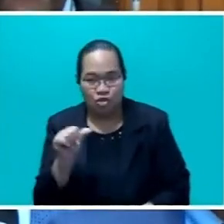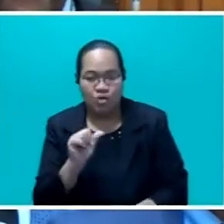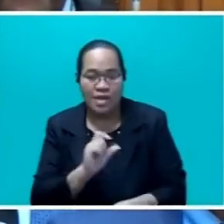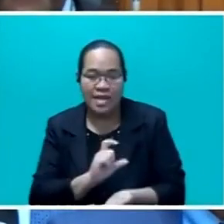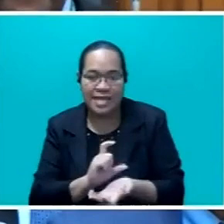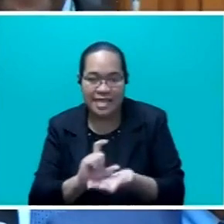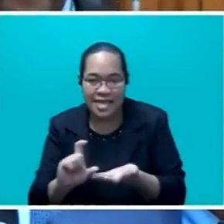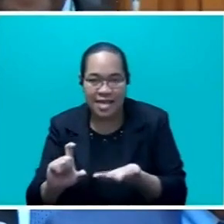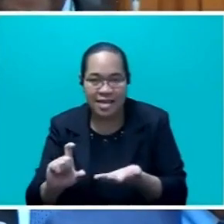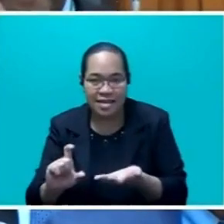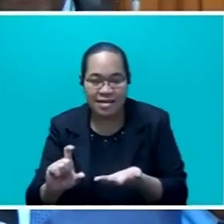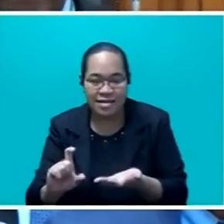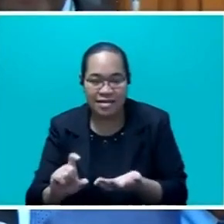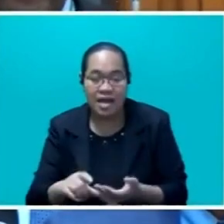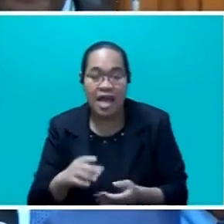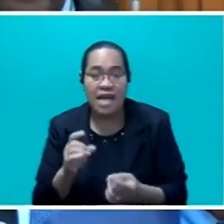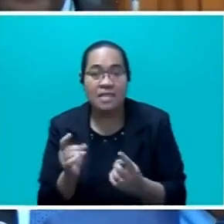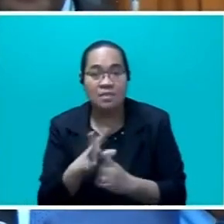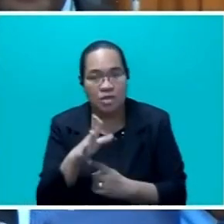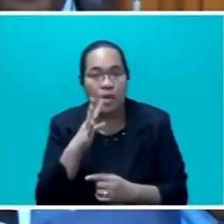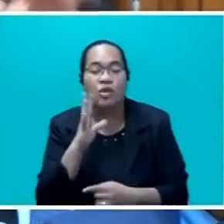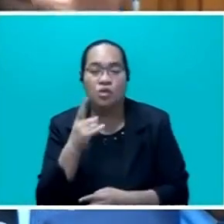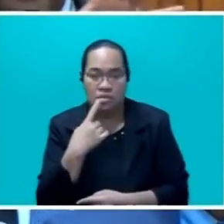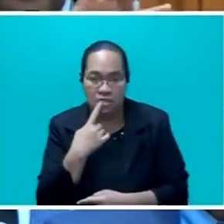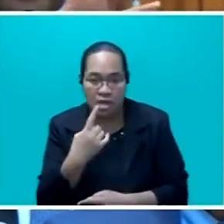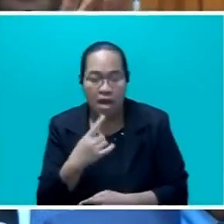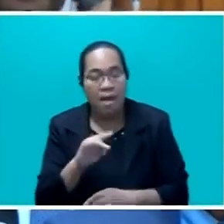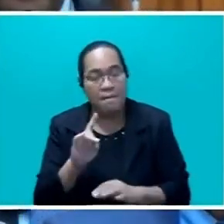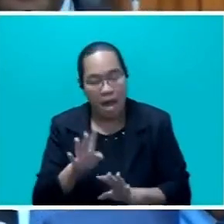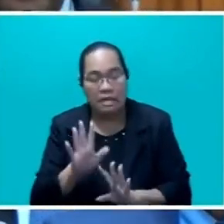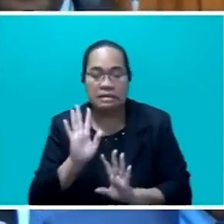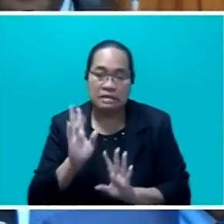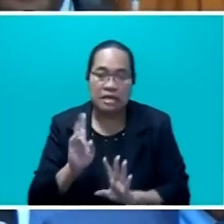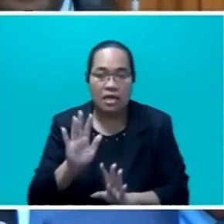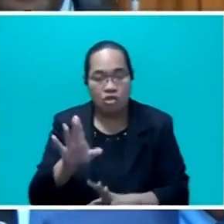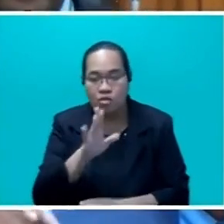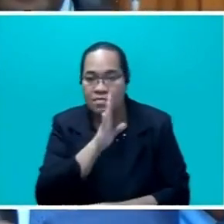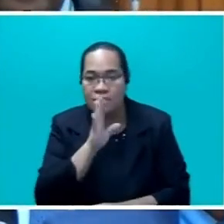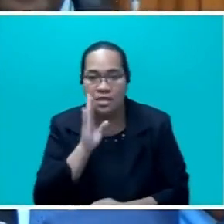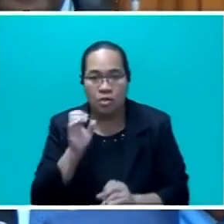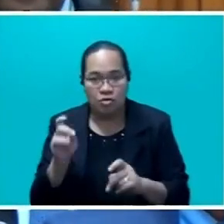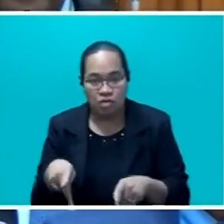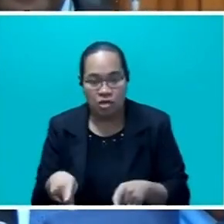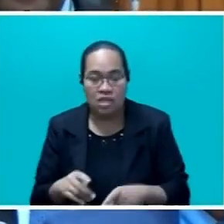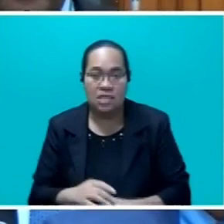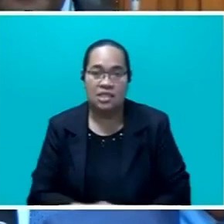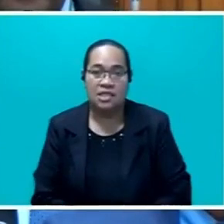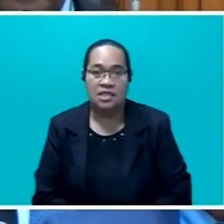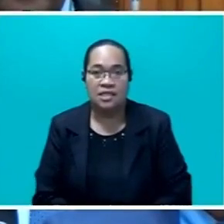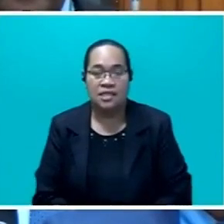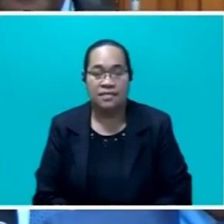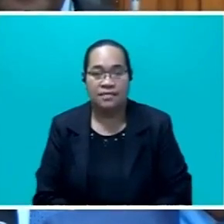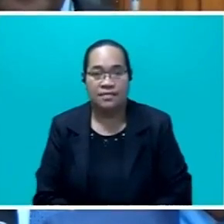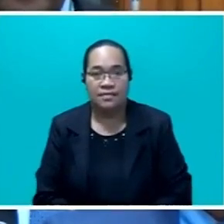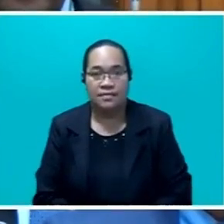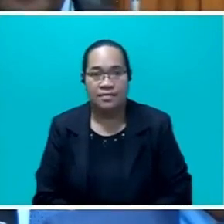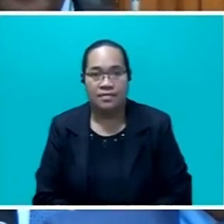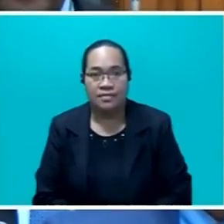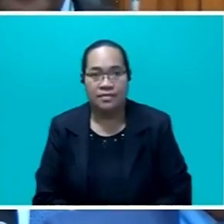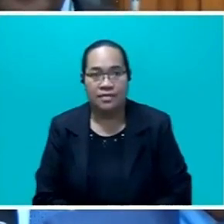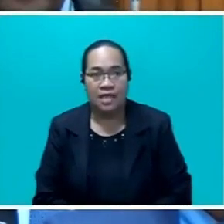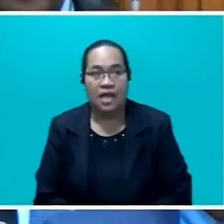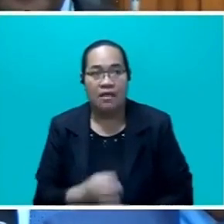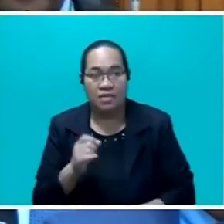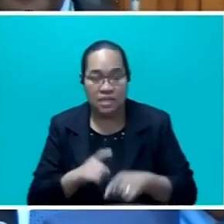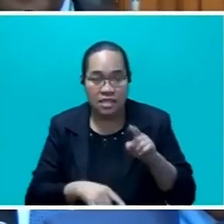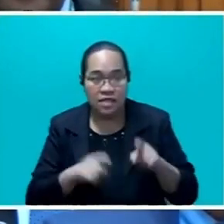too, especially when she had uttered that. But again, she missed the opportunity to do it. But again, sir, the various